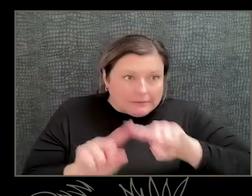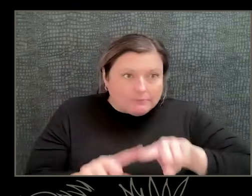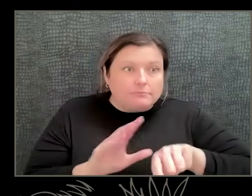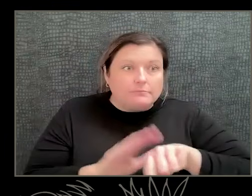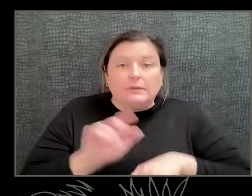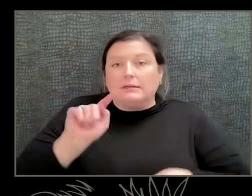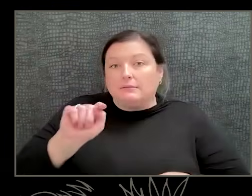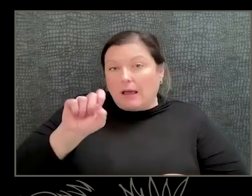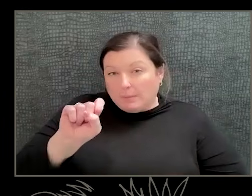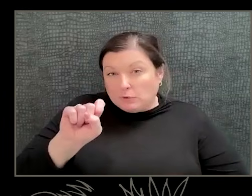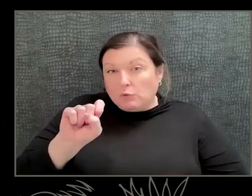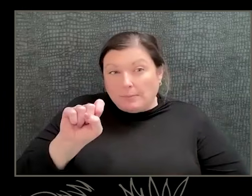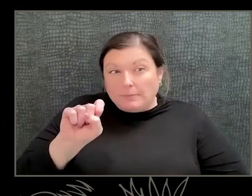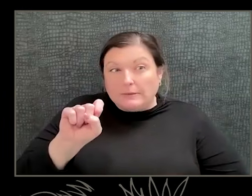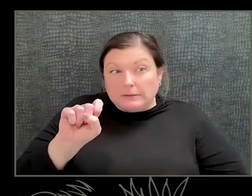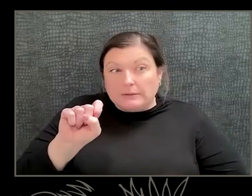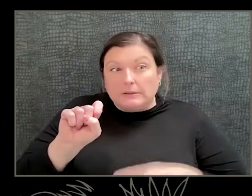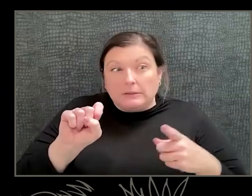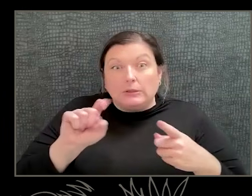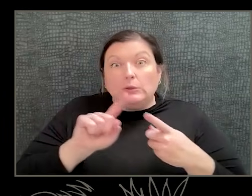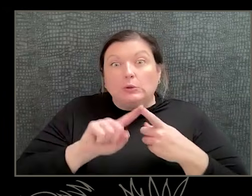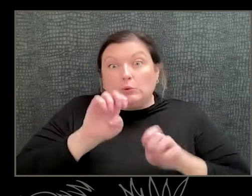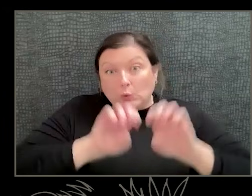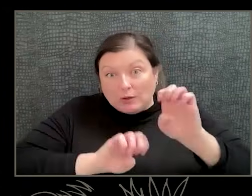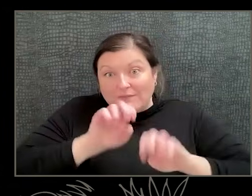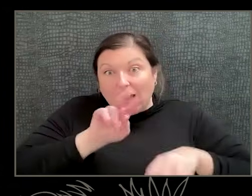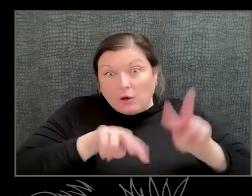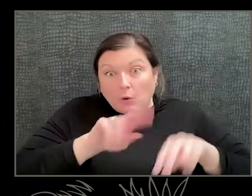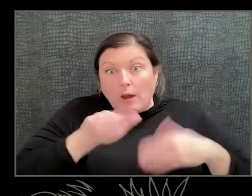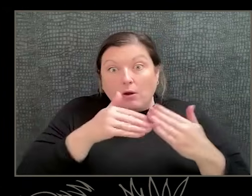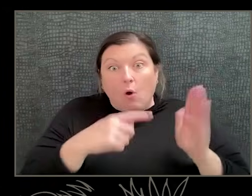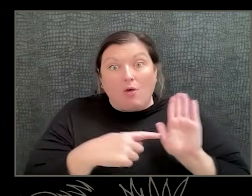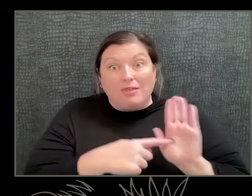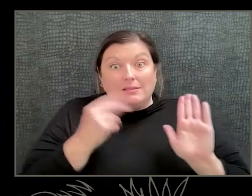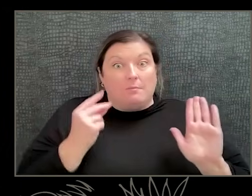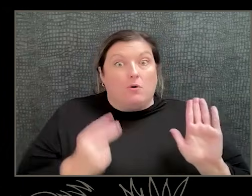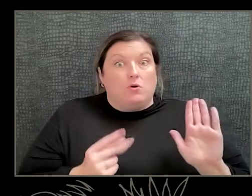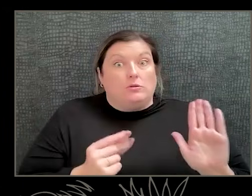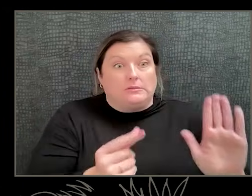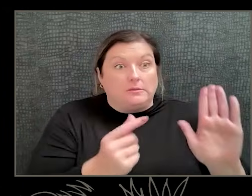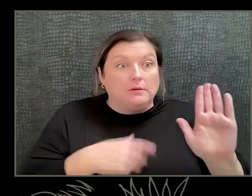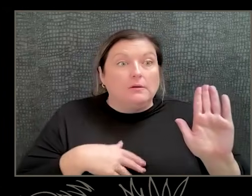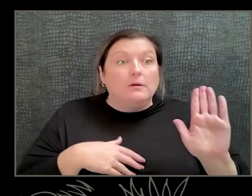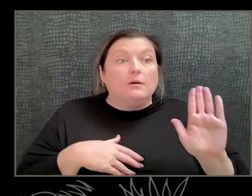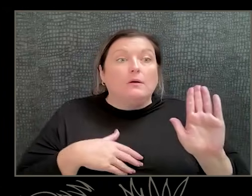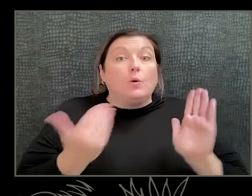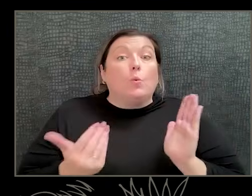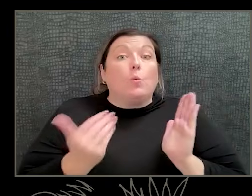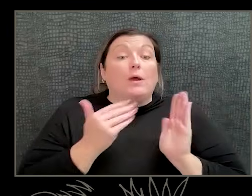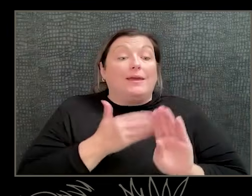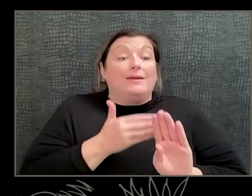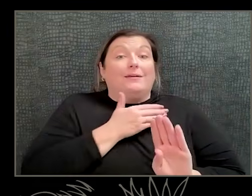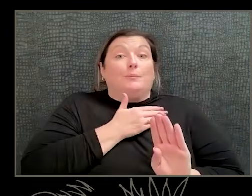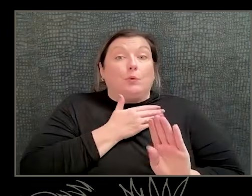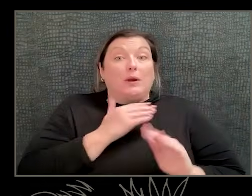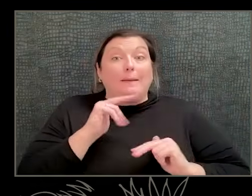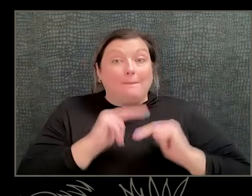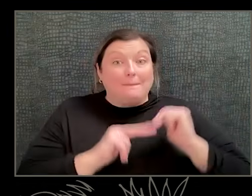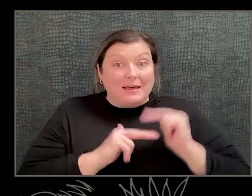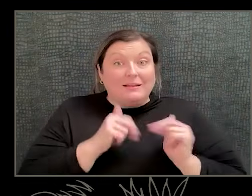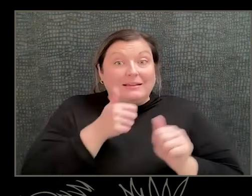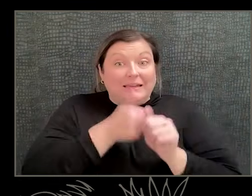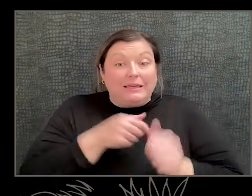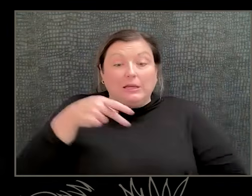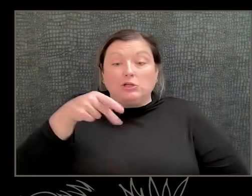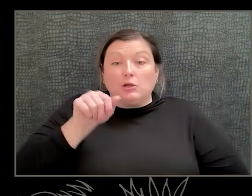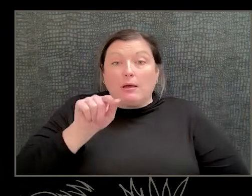on TypeScript to evaluate all the symbols on the fly. We have pre-built each package in here and have